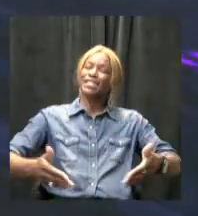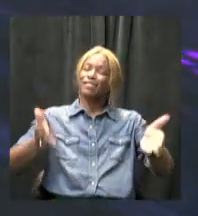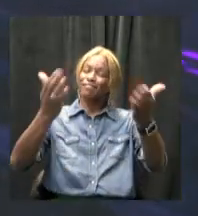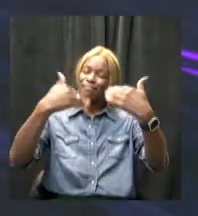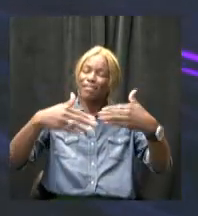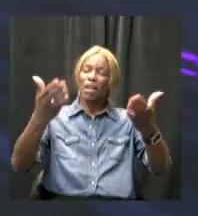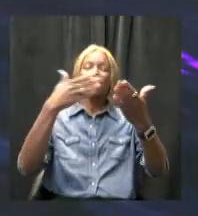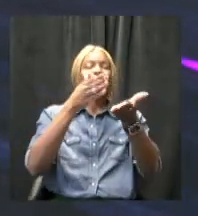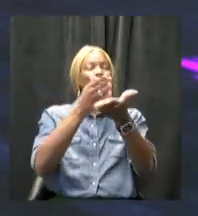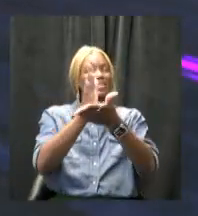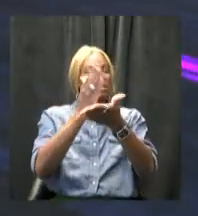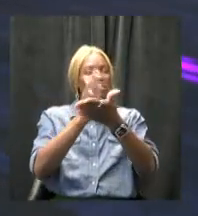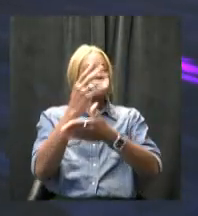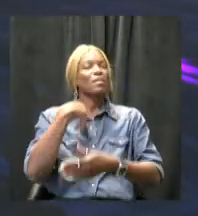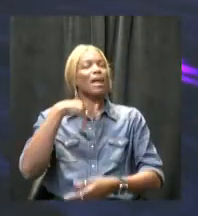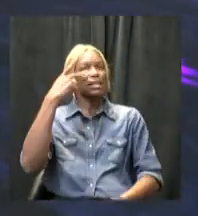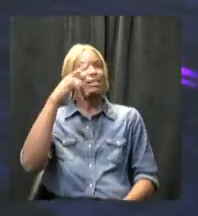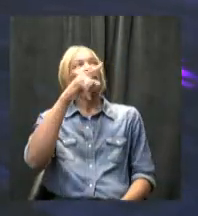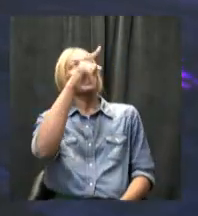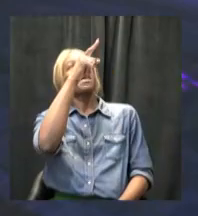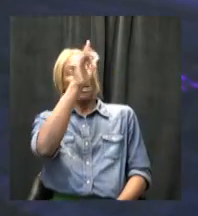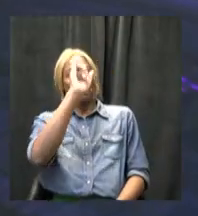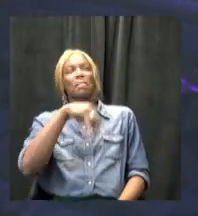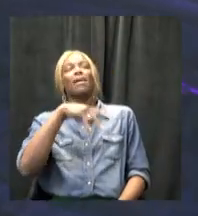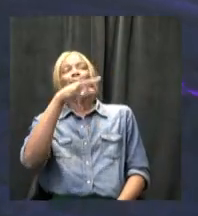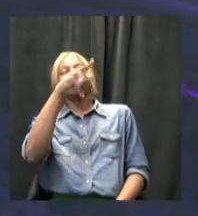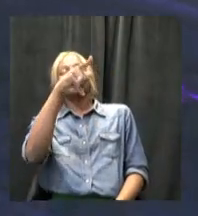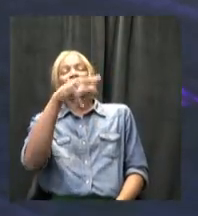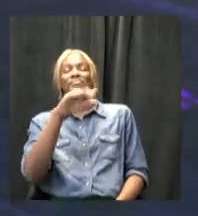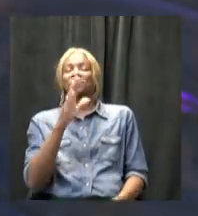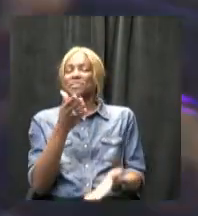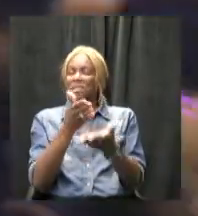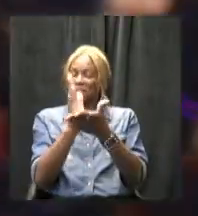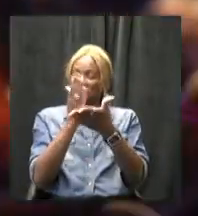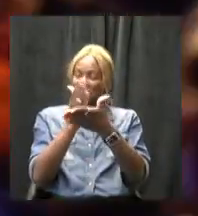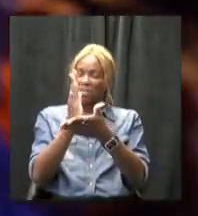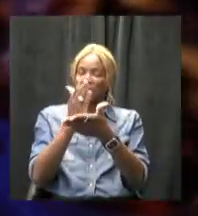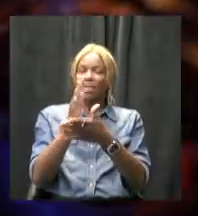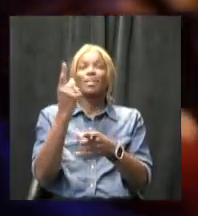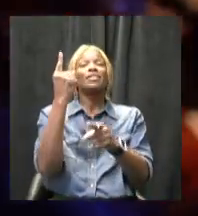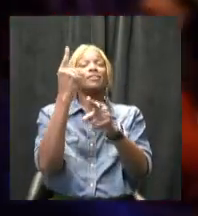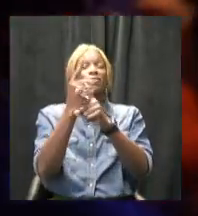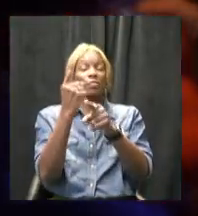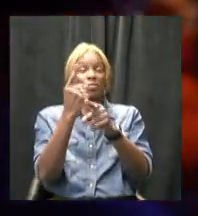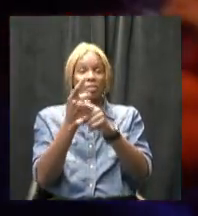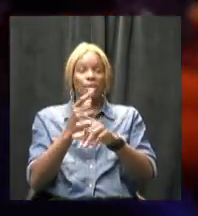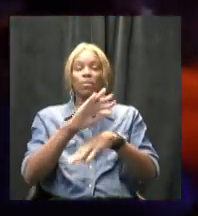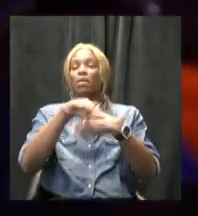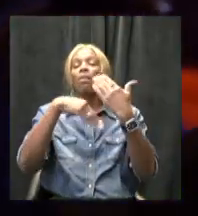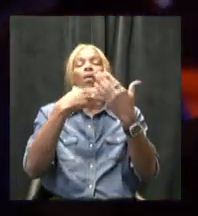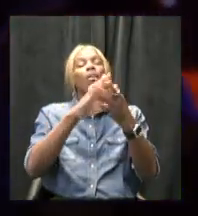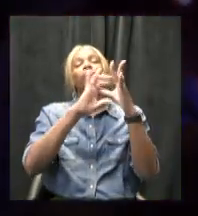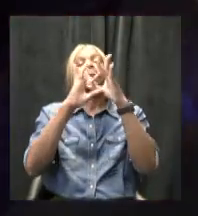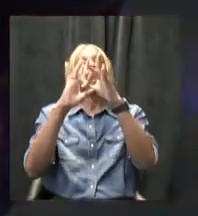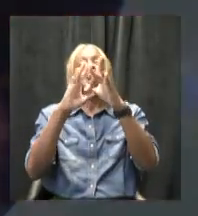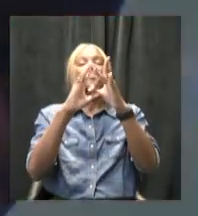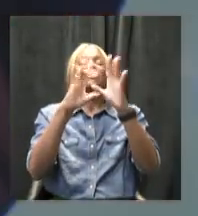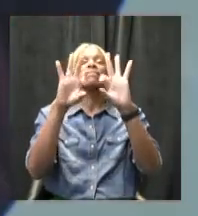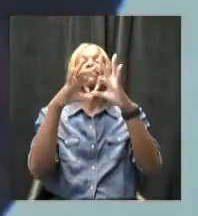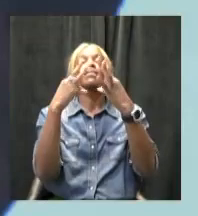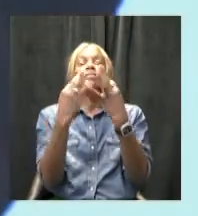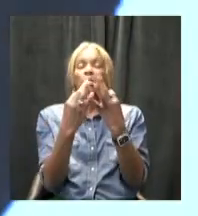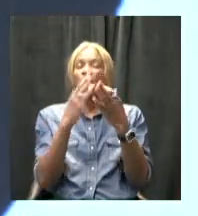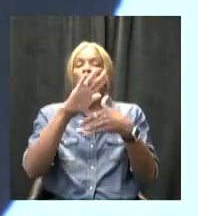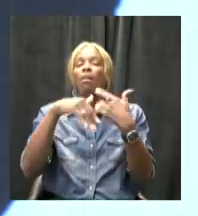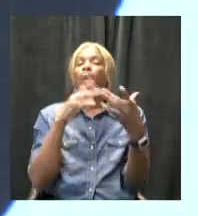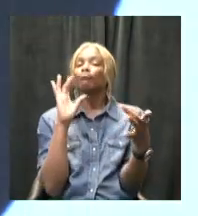Come on. All right. I see you up top. I got you. All right. That's right, we all part of the family. We all part of